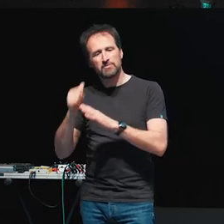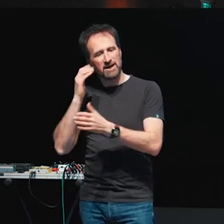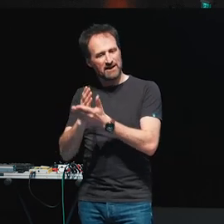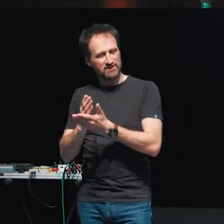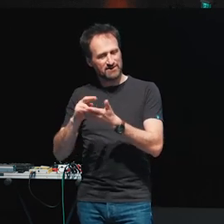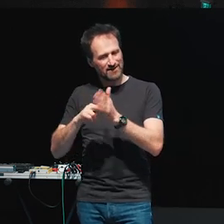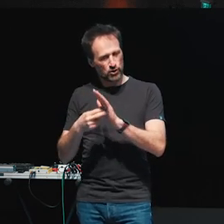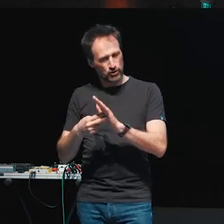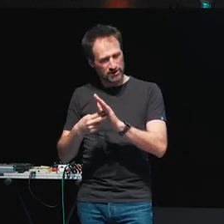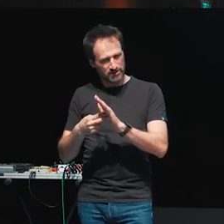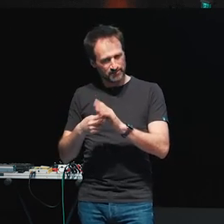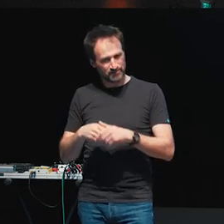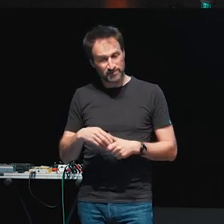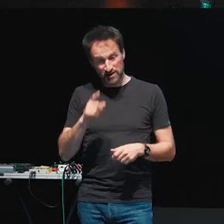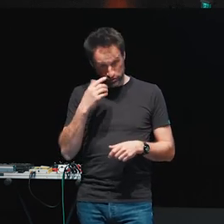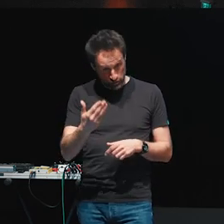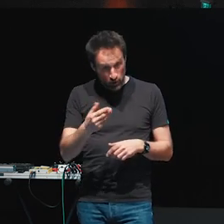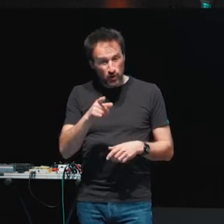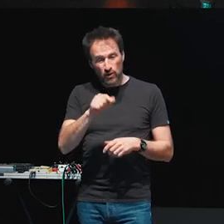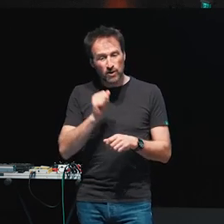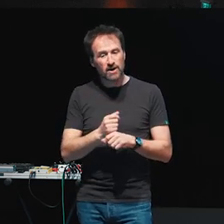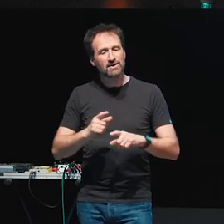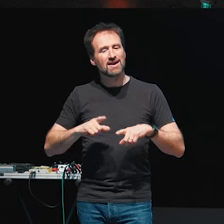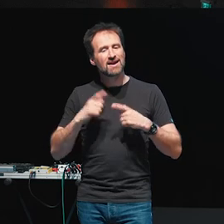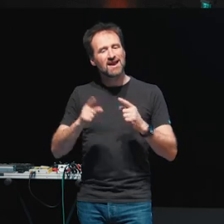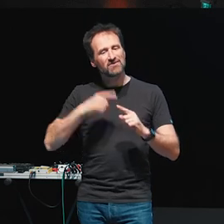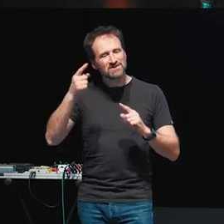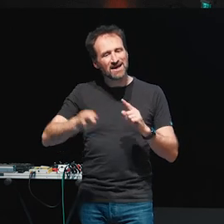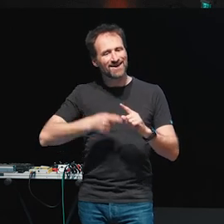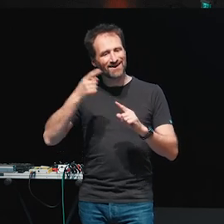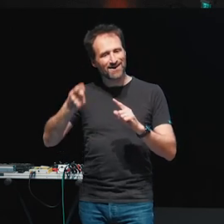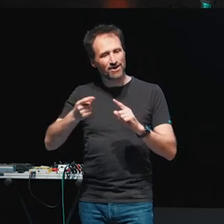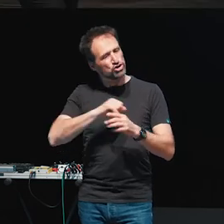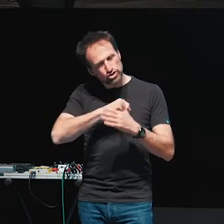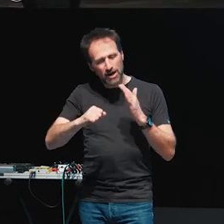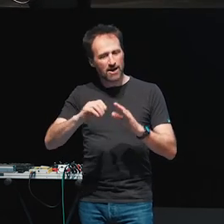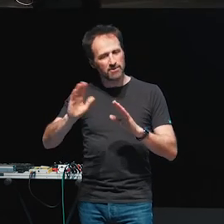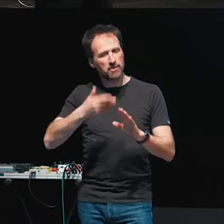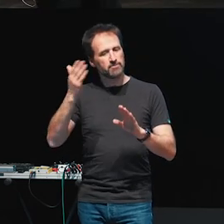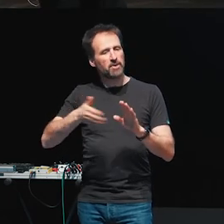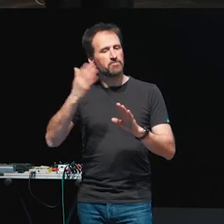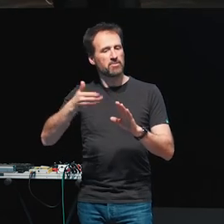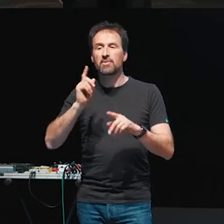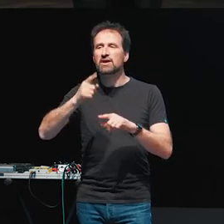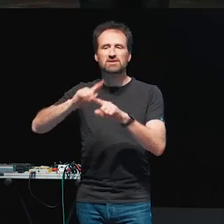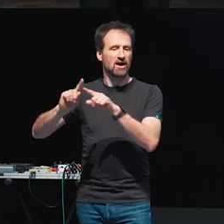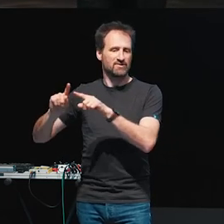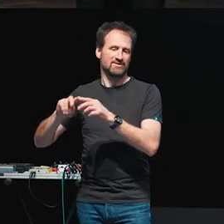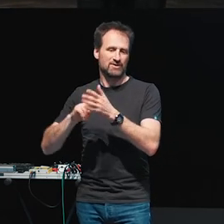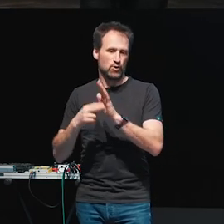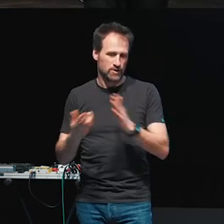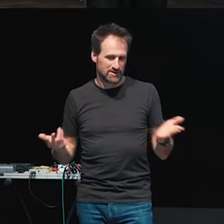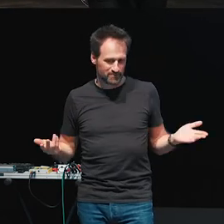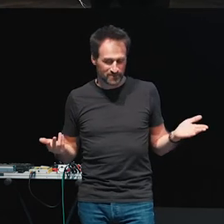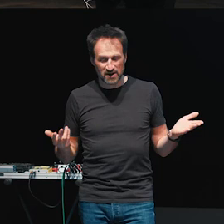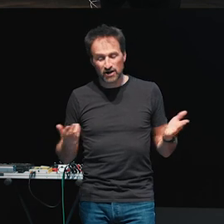That means you're going to finish your development lifecycle faster than other technologies. People actually published a report about this,